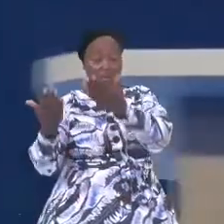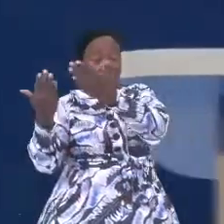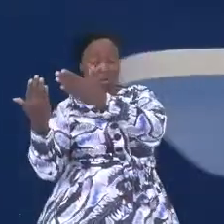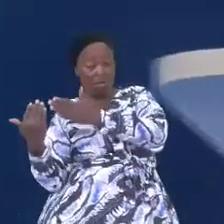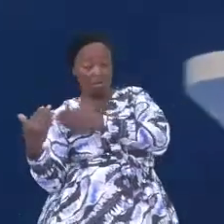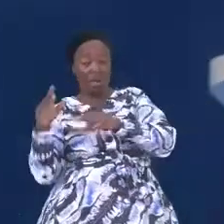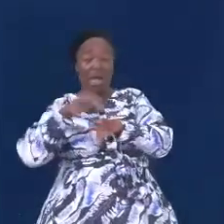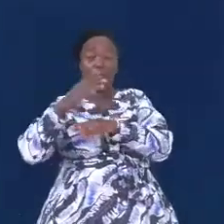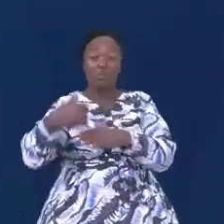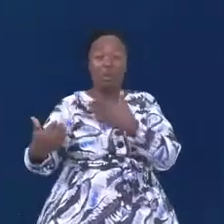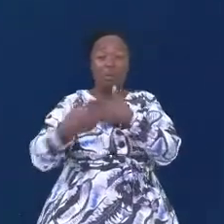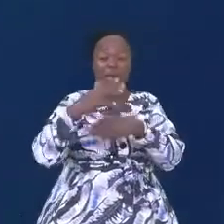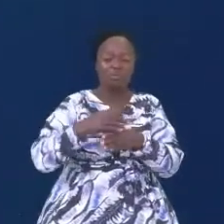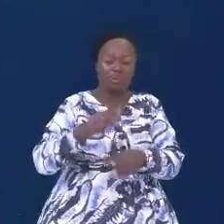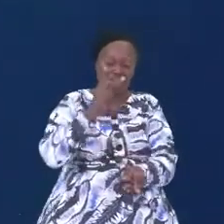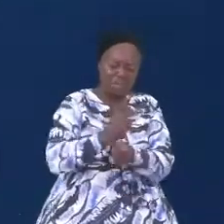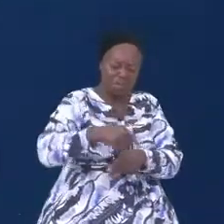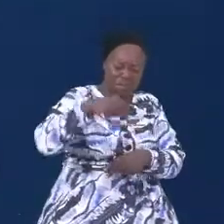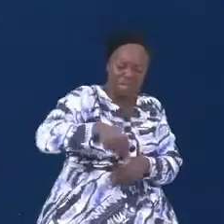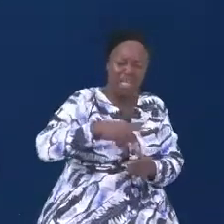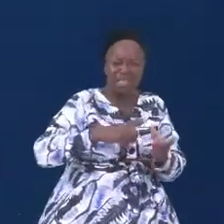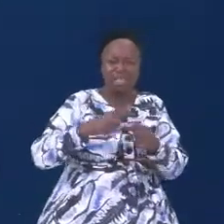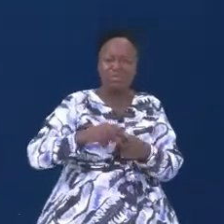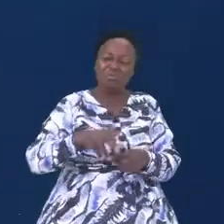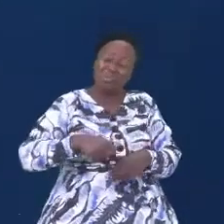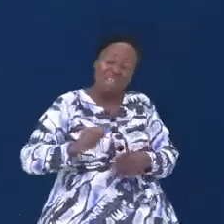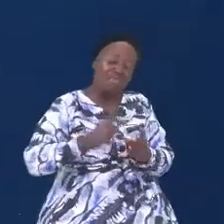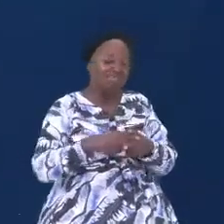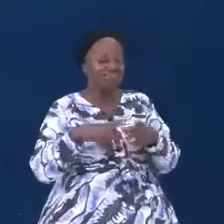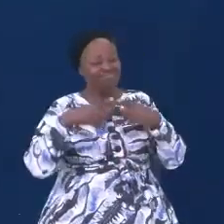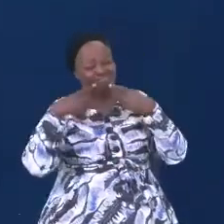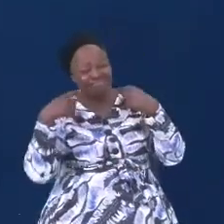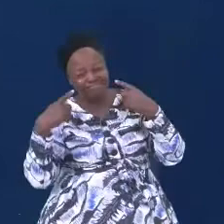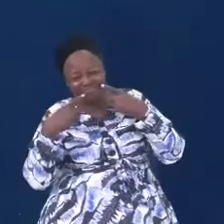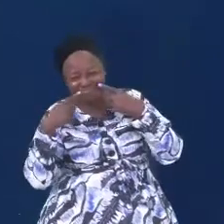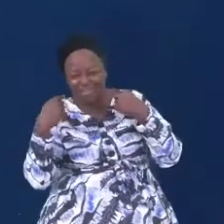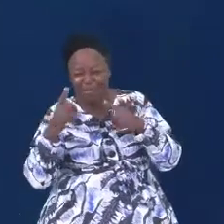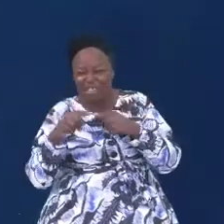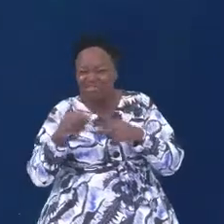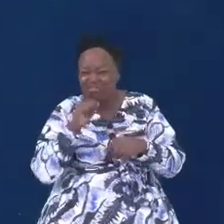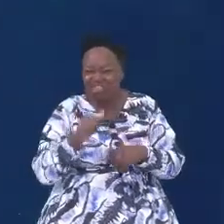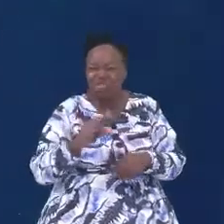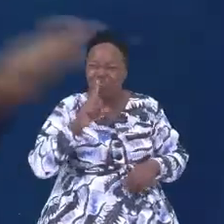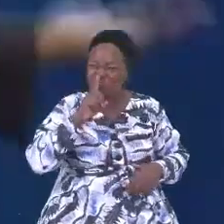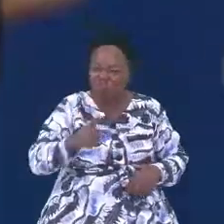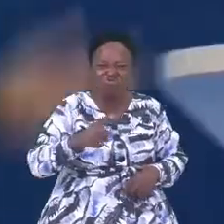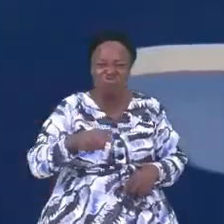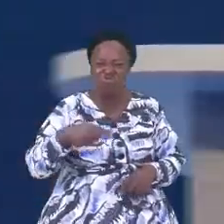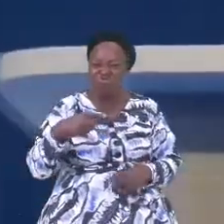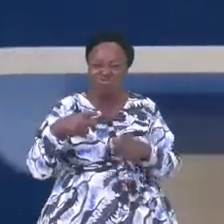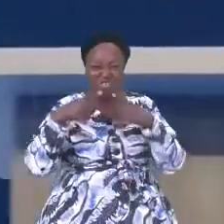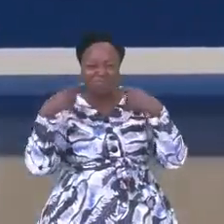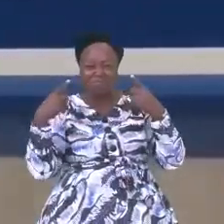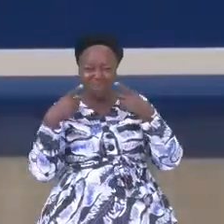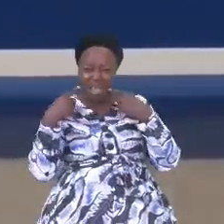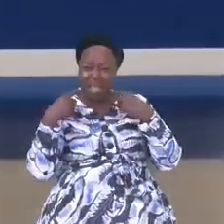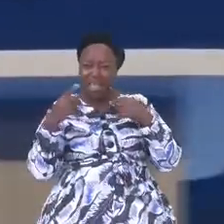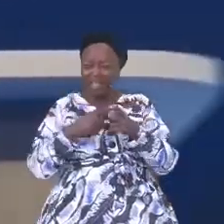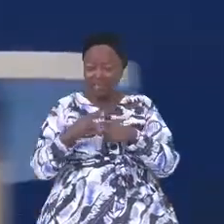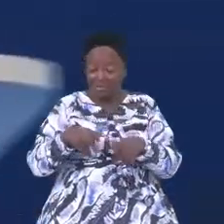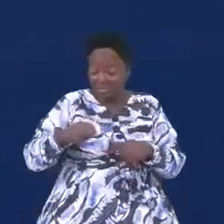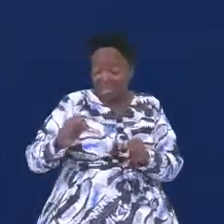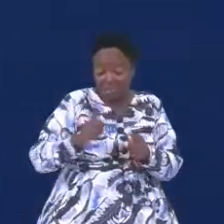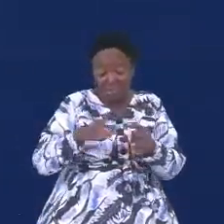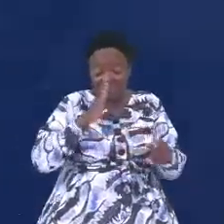you down. You might try to smile, it will be a fake smile. And you might try to cheer